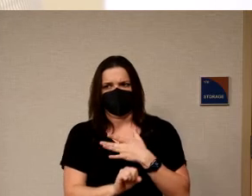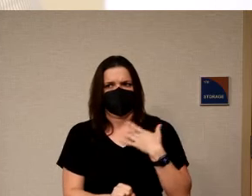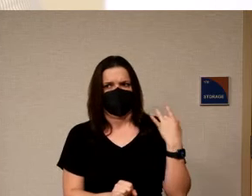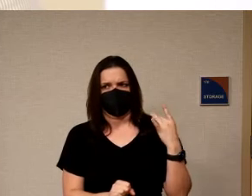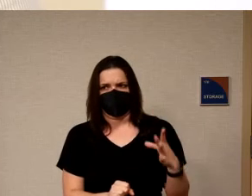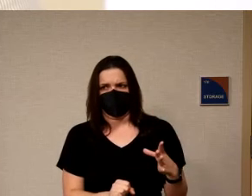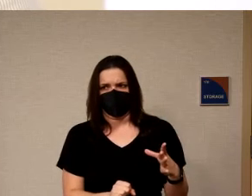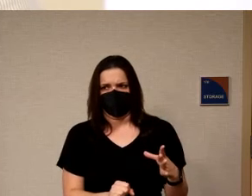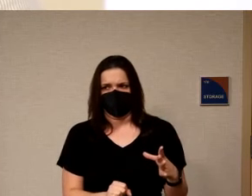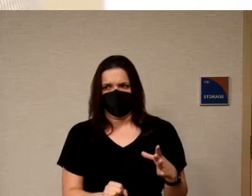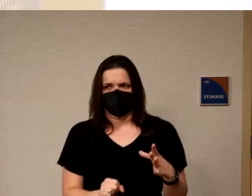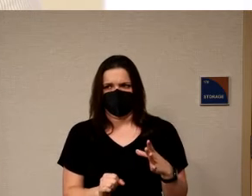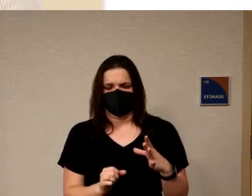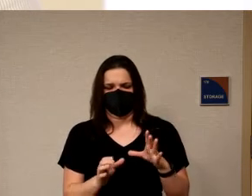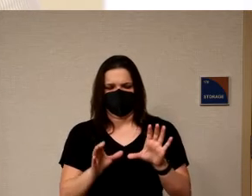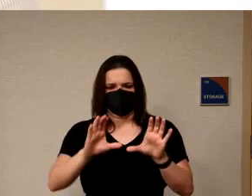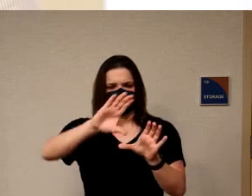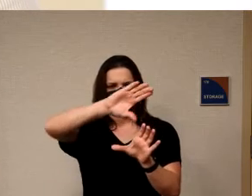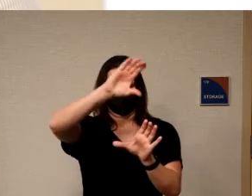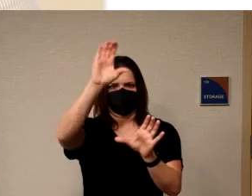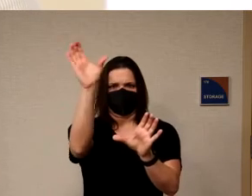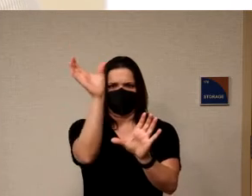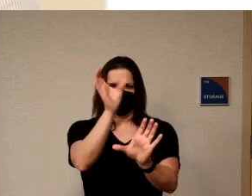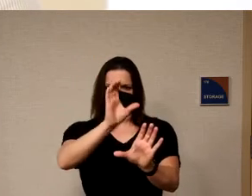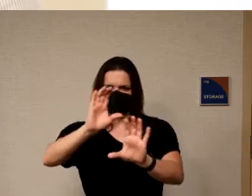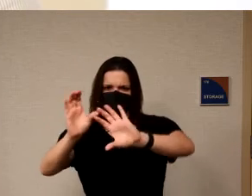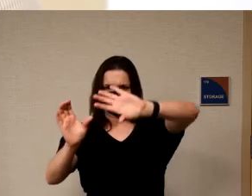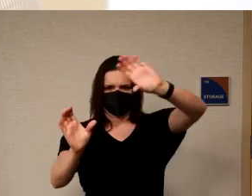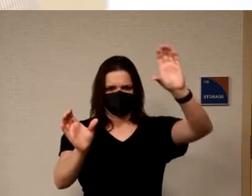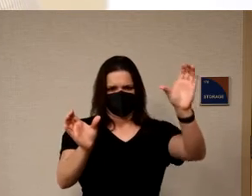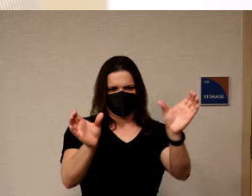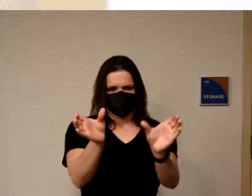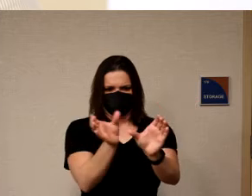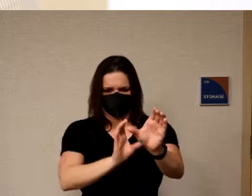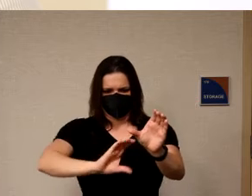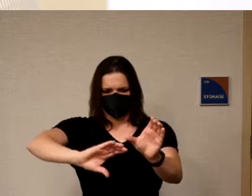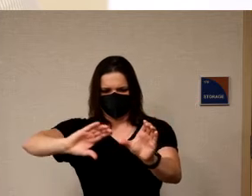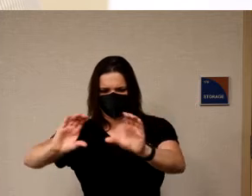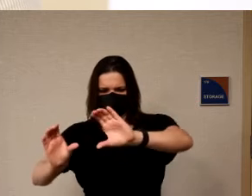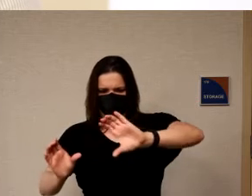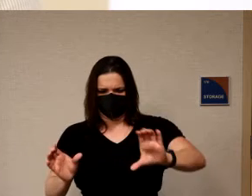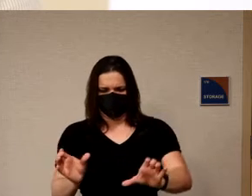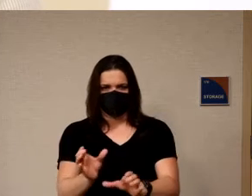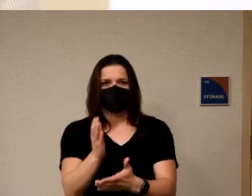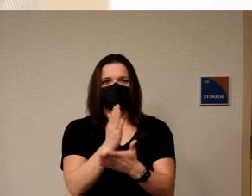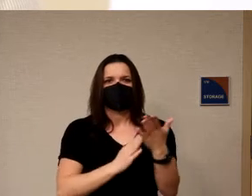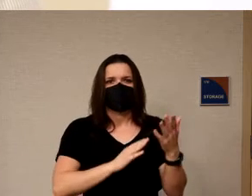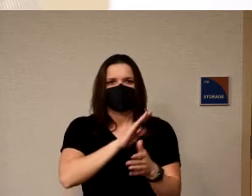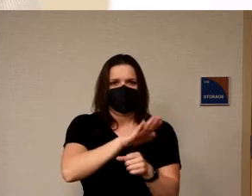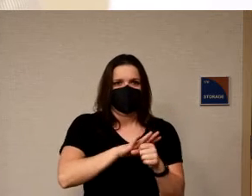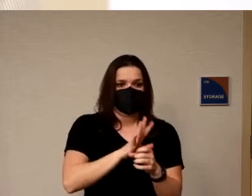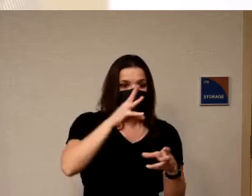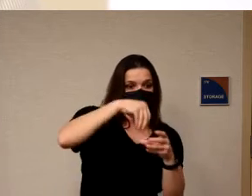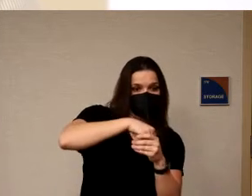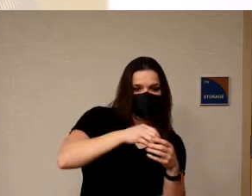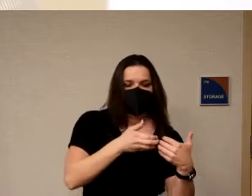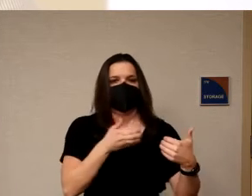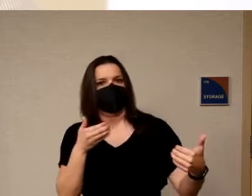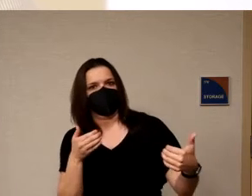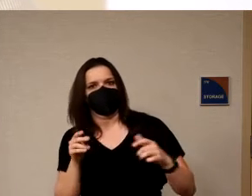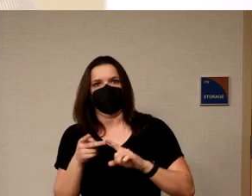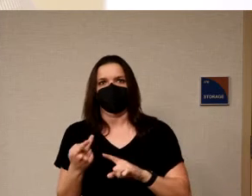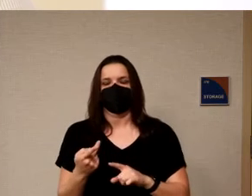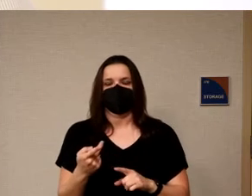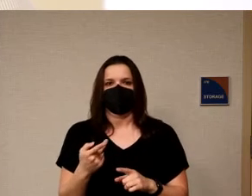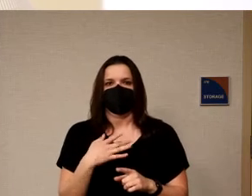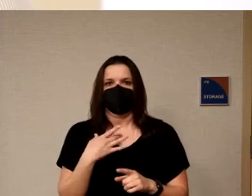like this gerrymandering thing to make it look like there were certain areas that were either included or excluded. Second